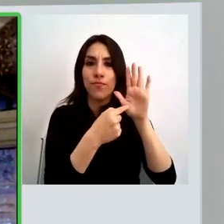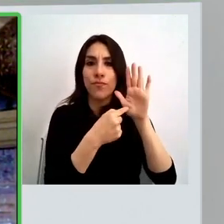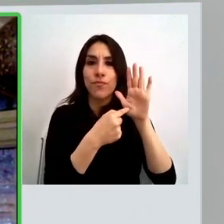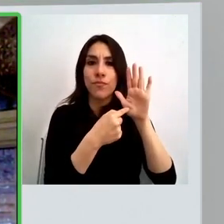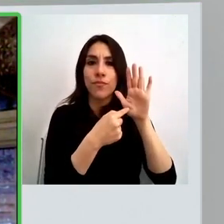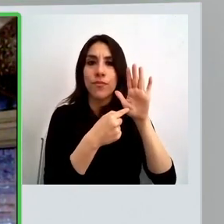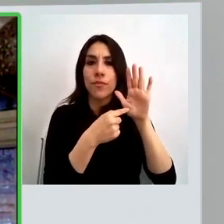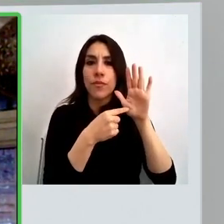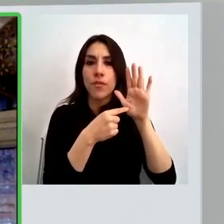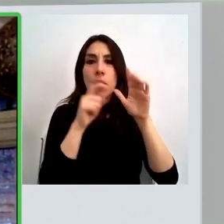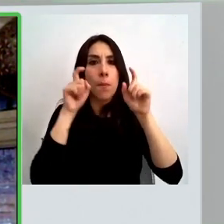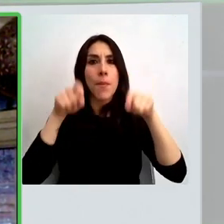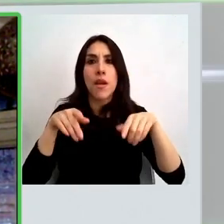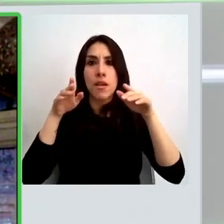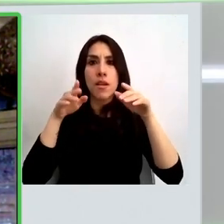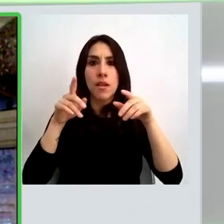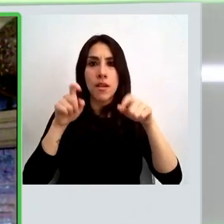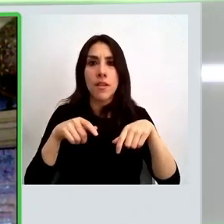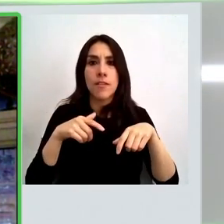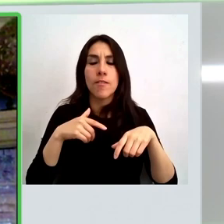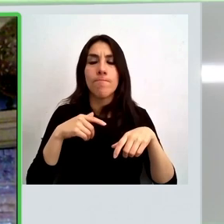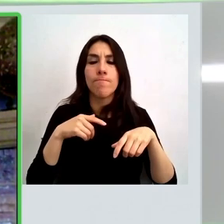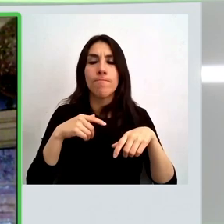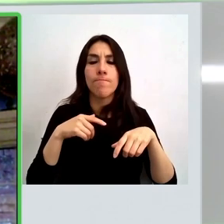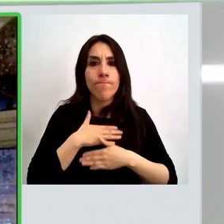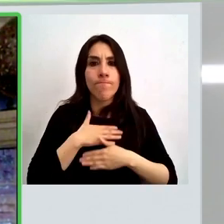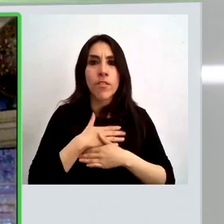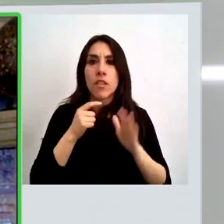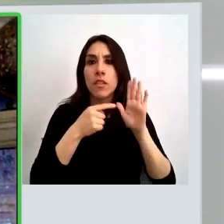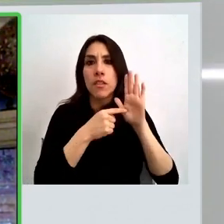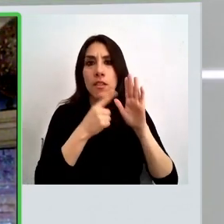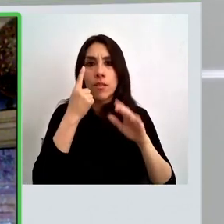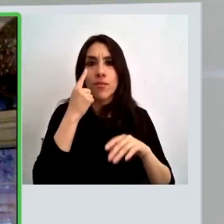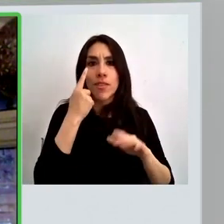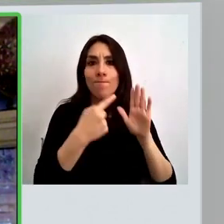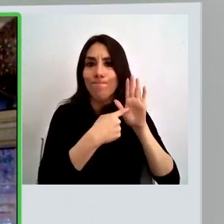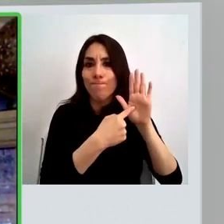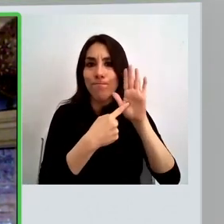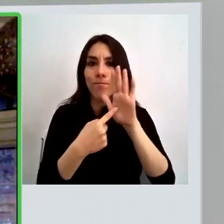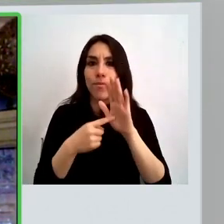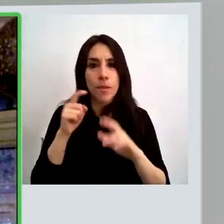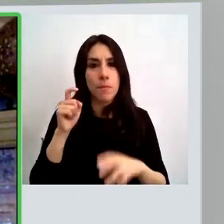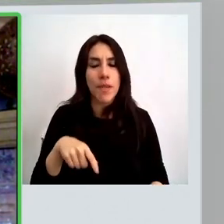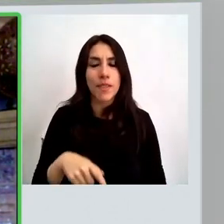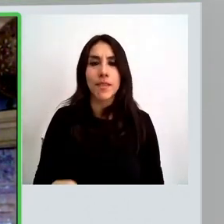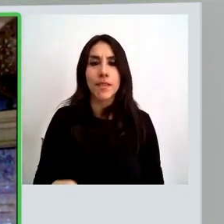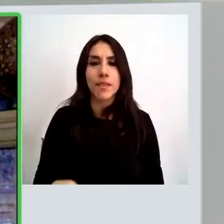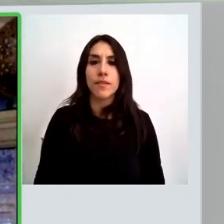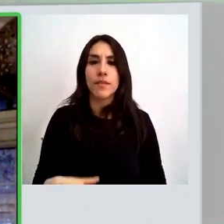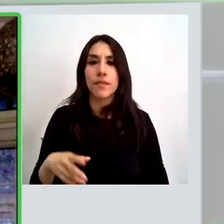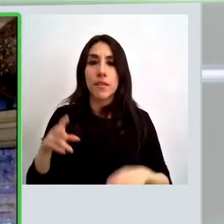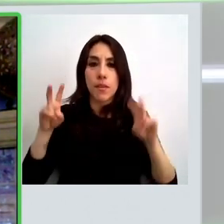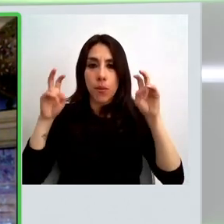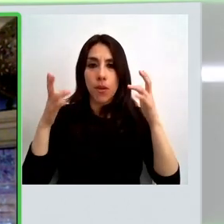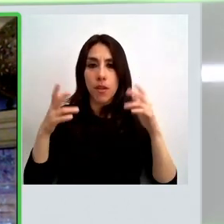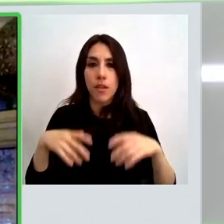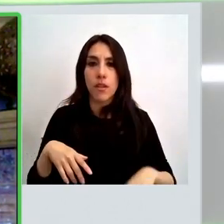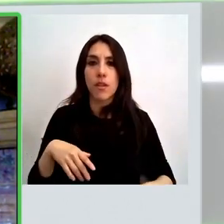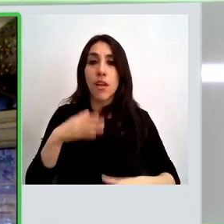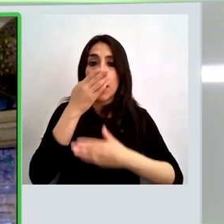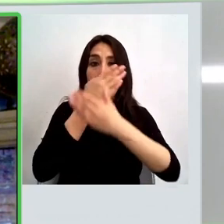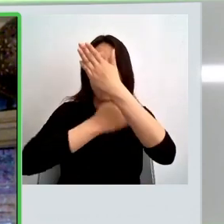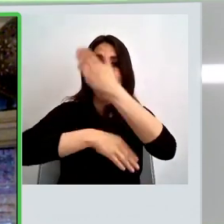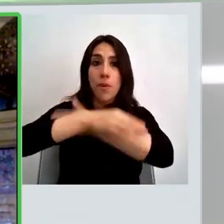field for employees with disability. And specifically, anti-discrimination legislation plays a